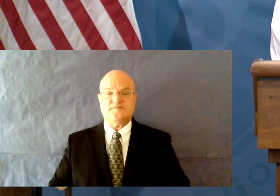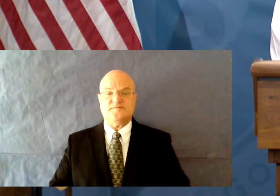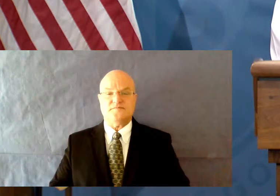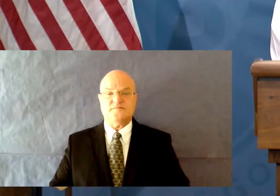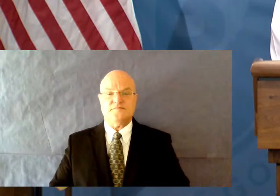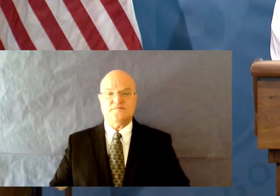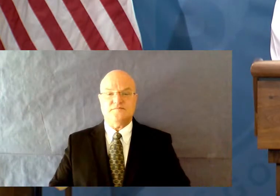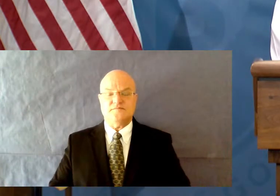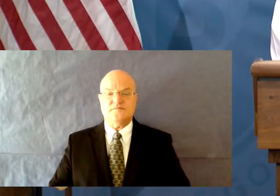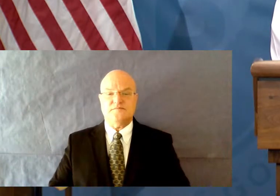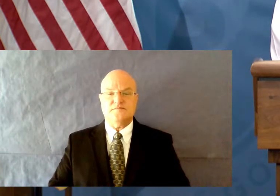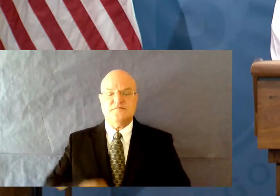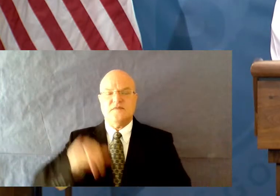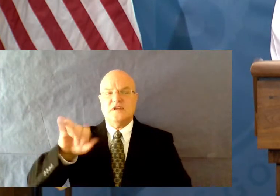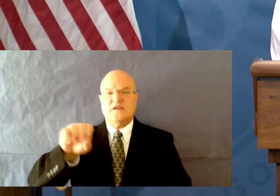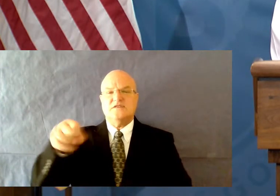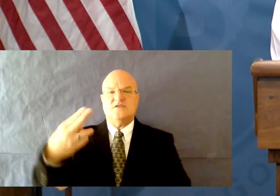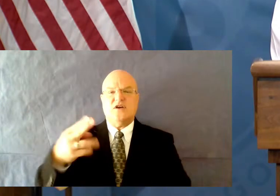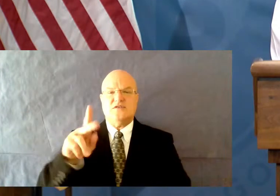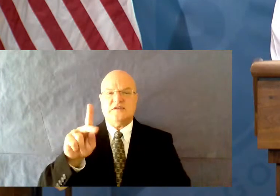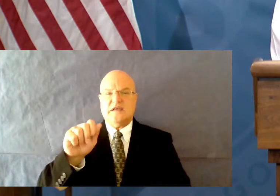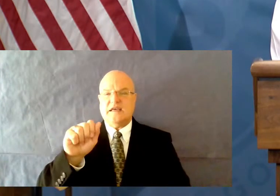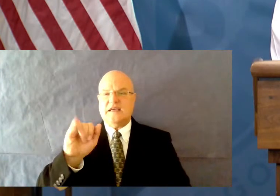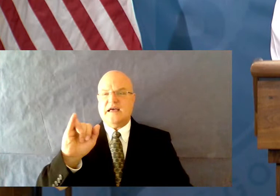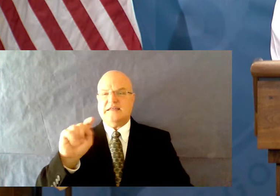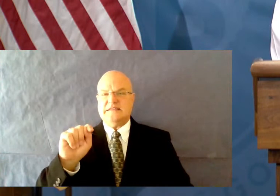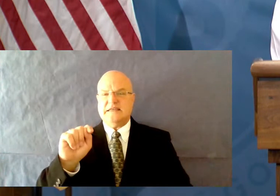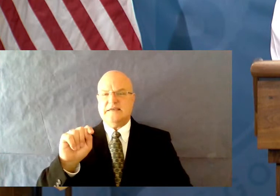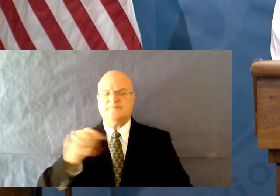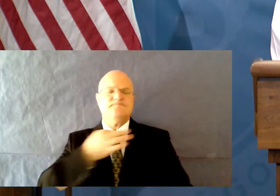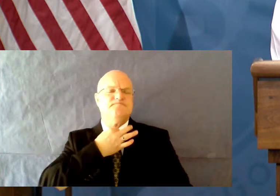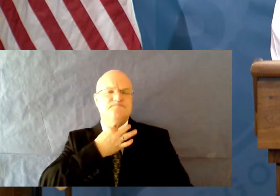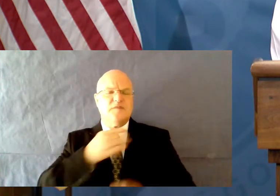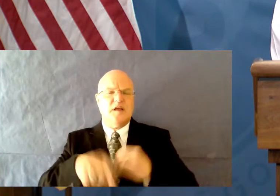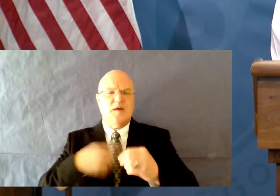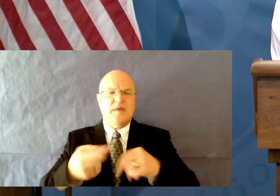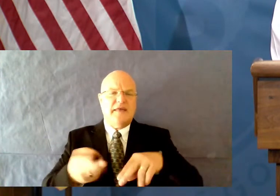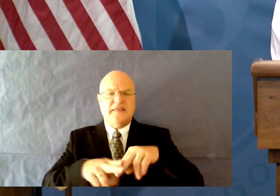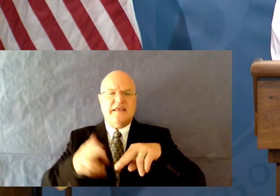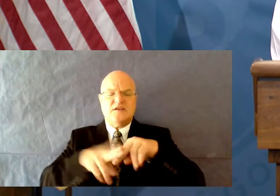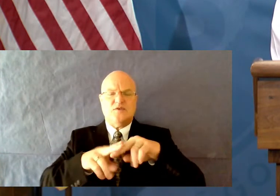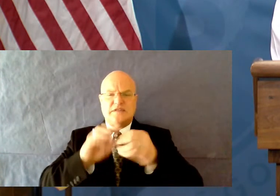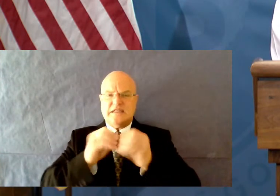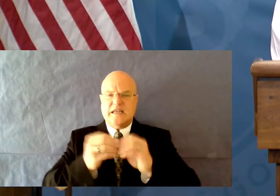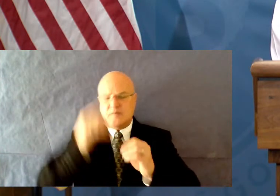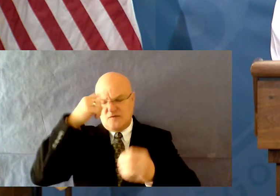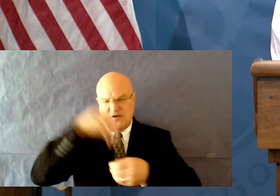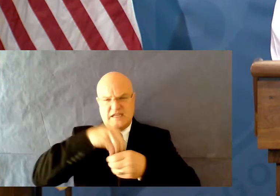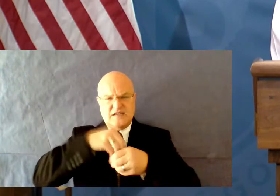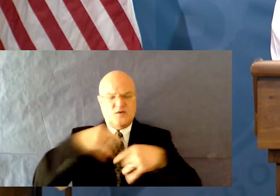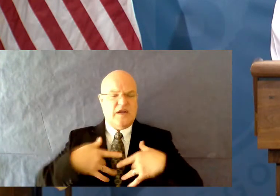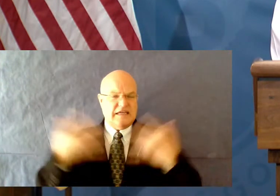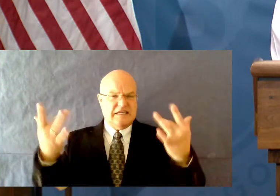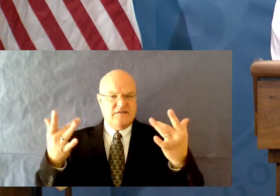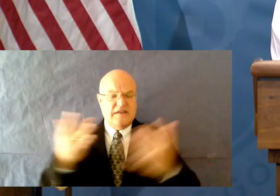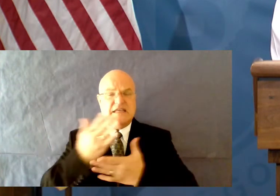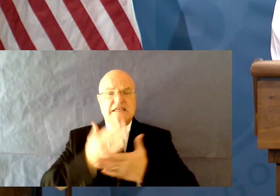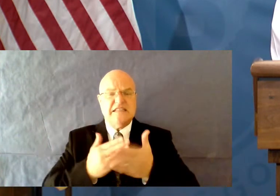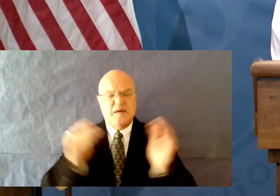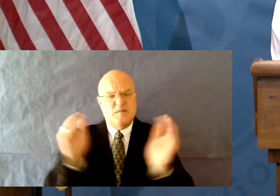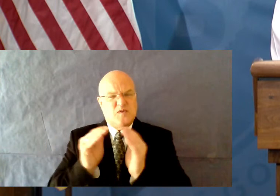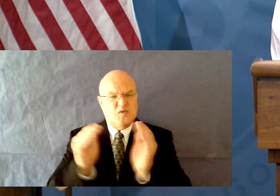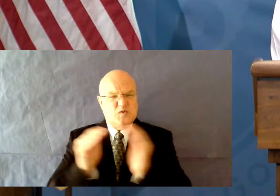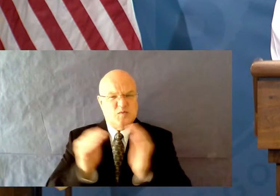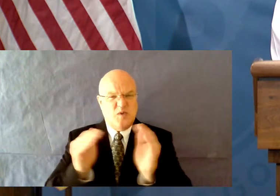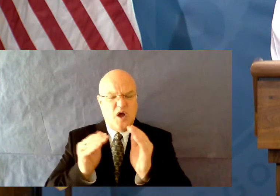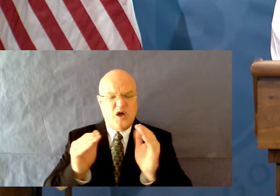This is Josh with KEIT. I was curious with the increasing of the numbers for indoor activities. Some of the smaller mom